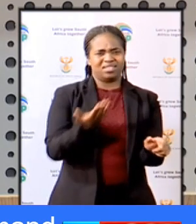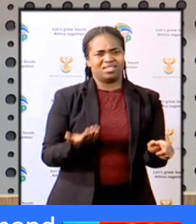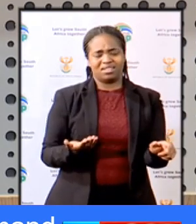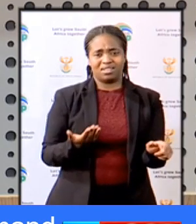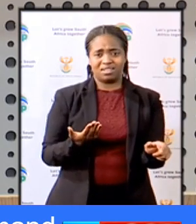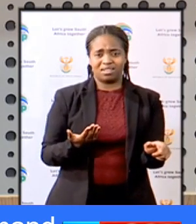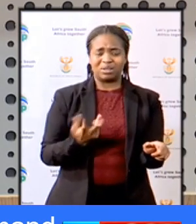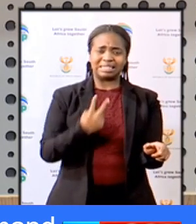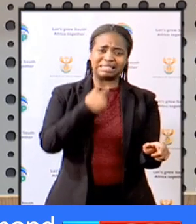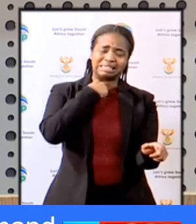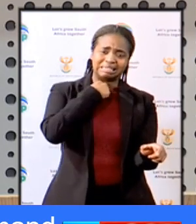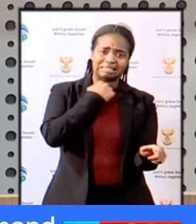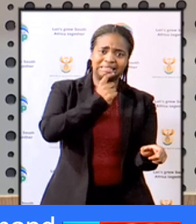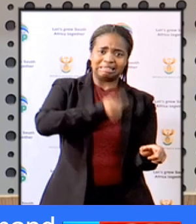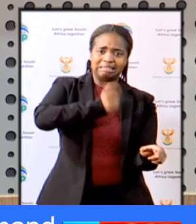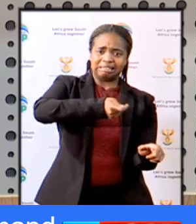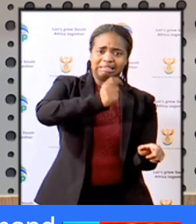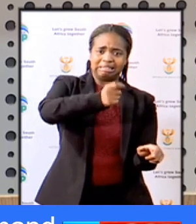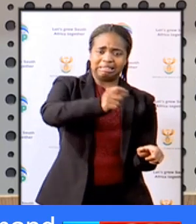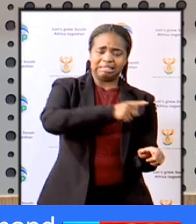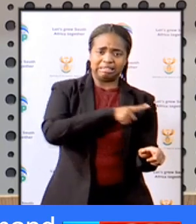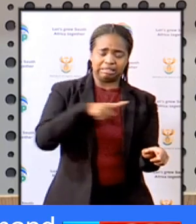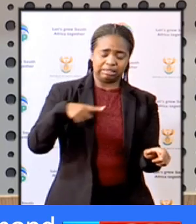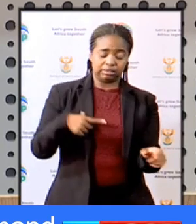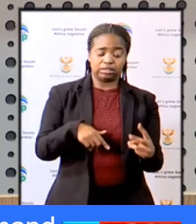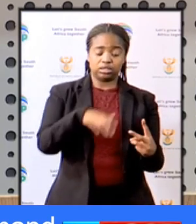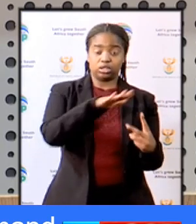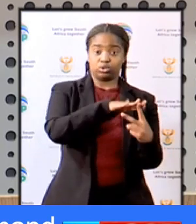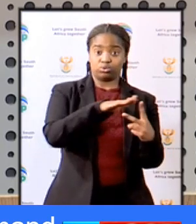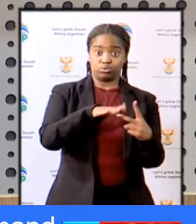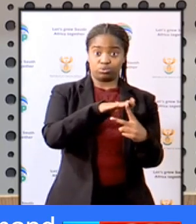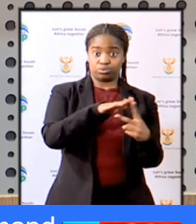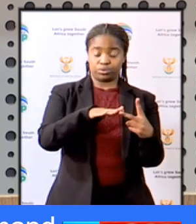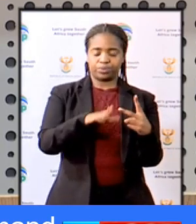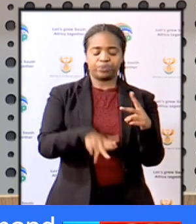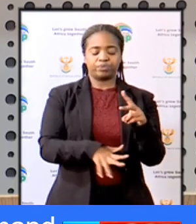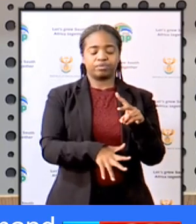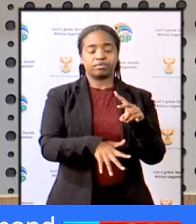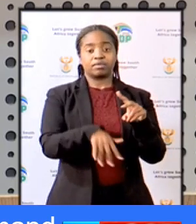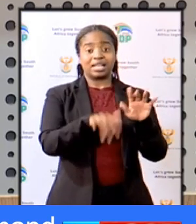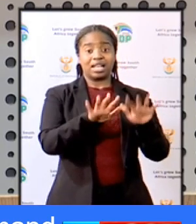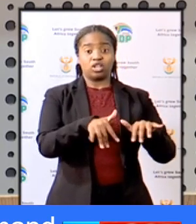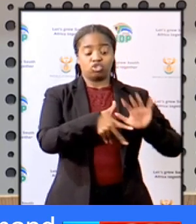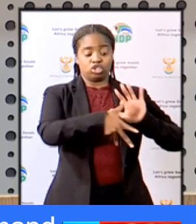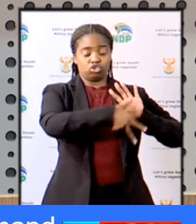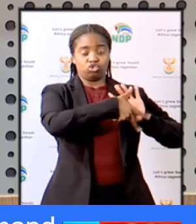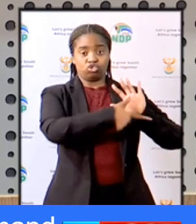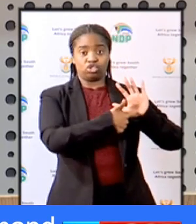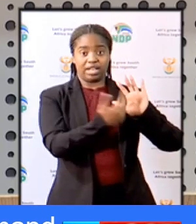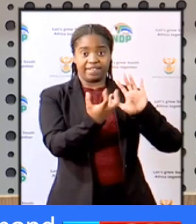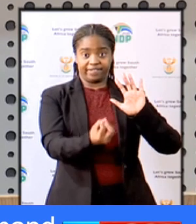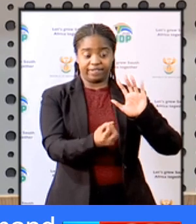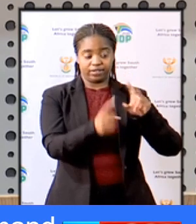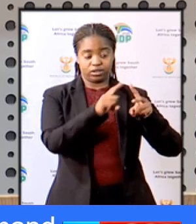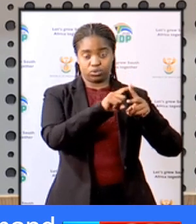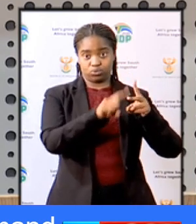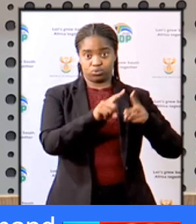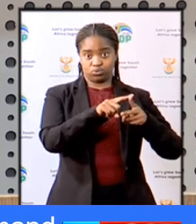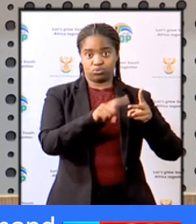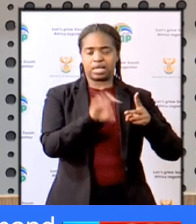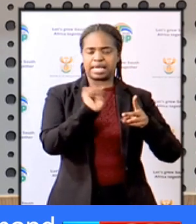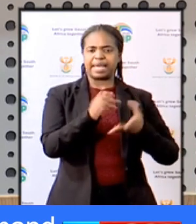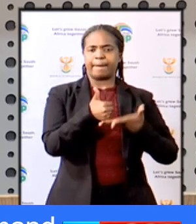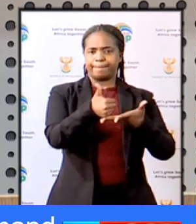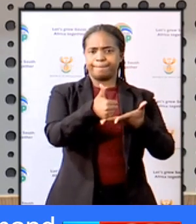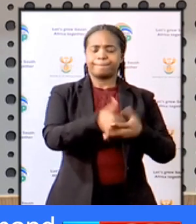life. So there are two provisions in the legislation that can mitigate.